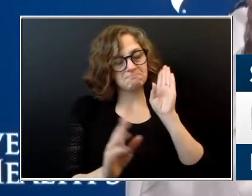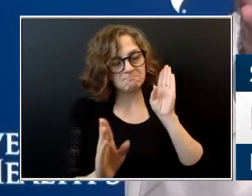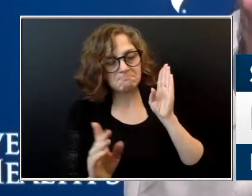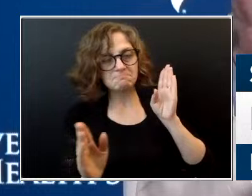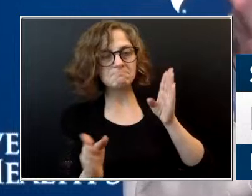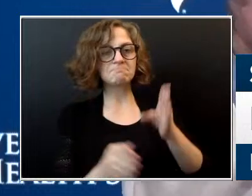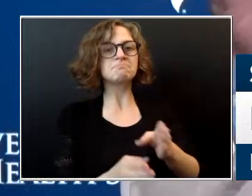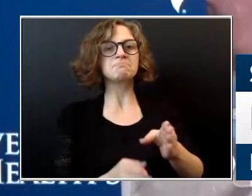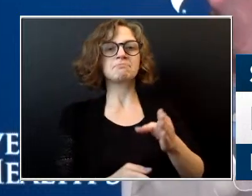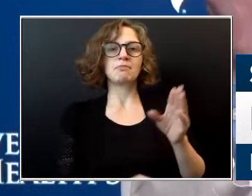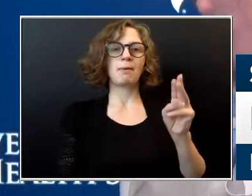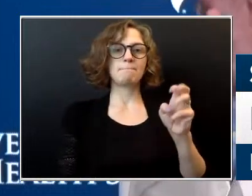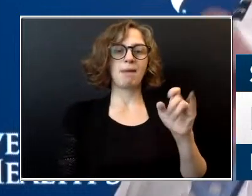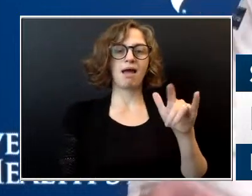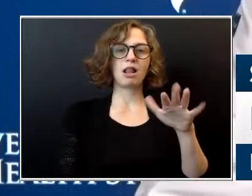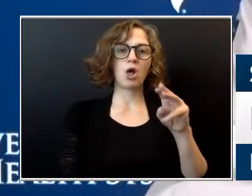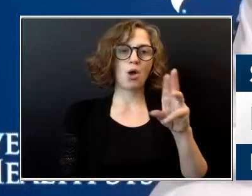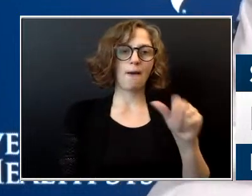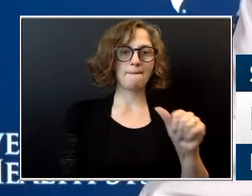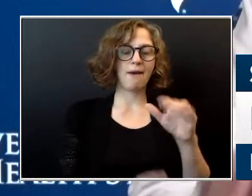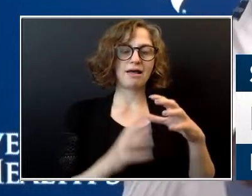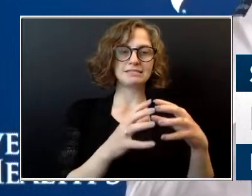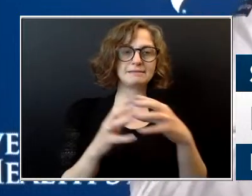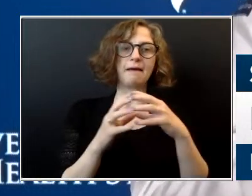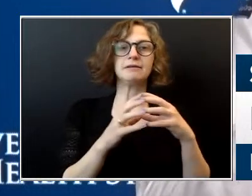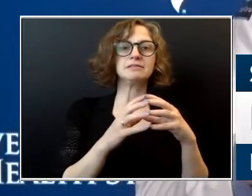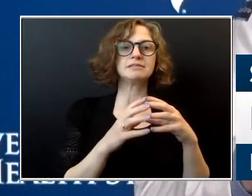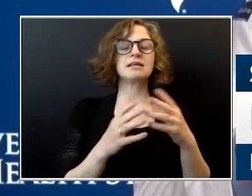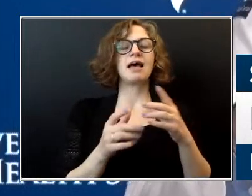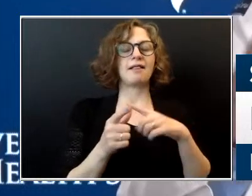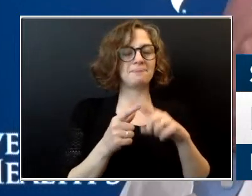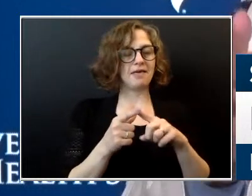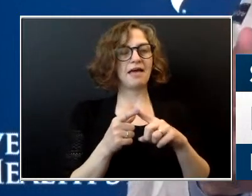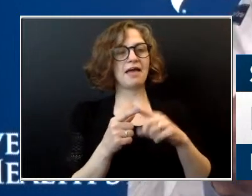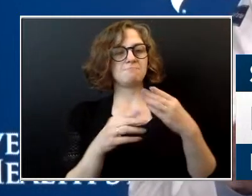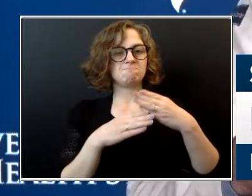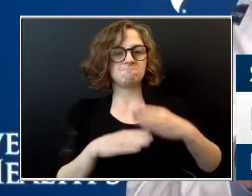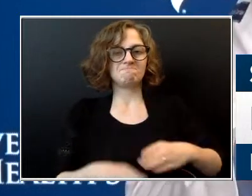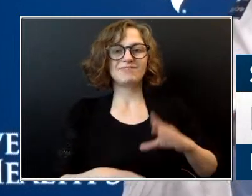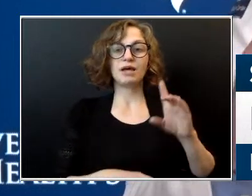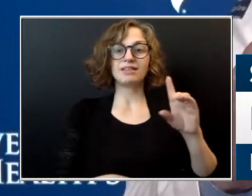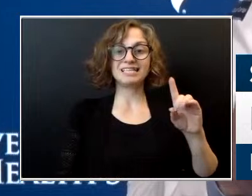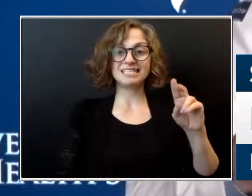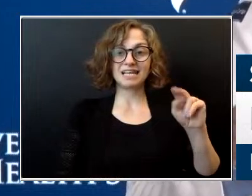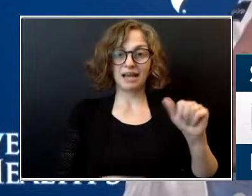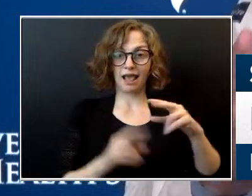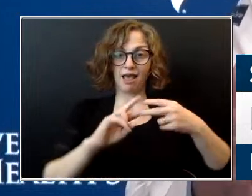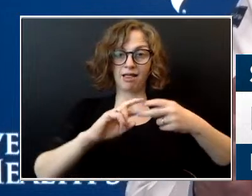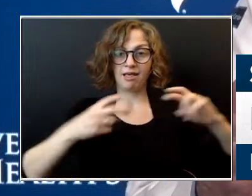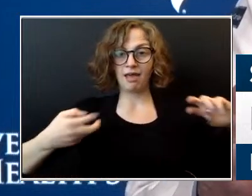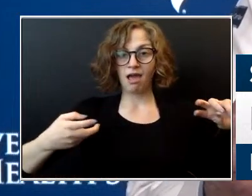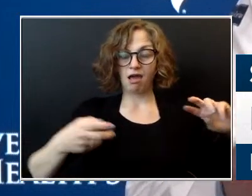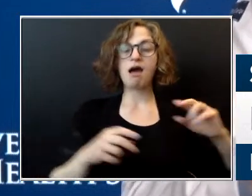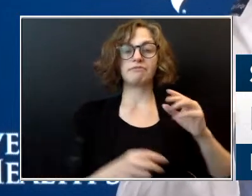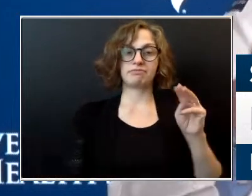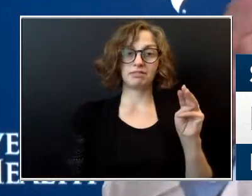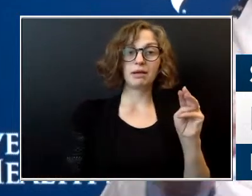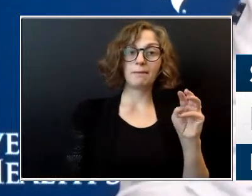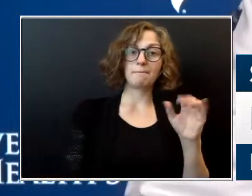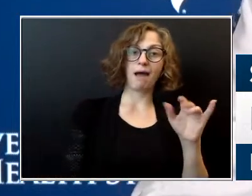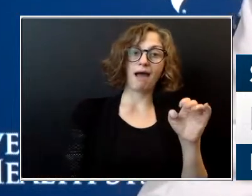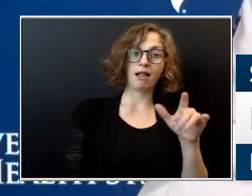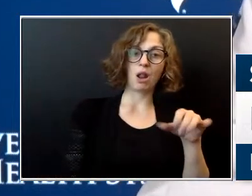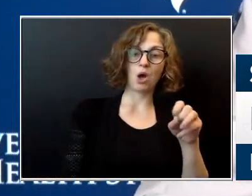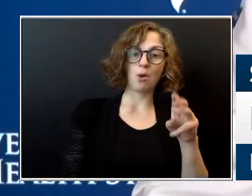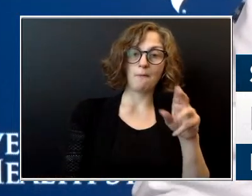to destroy the DNA or break the DNA of the myeloma. So clinically or scientifically, it looks like it's a good drug, more targeted therapy comparing